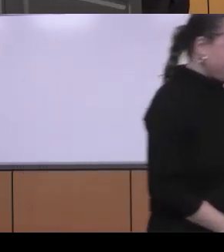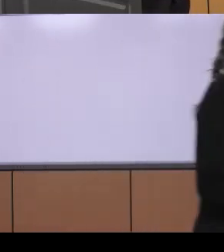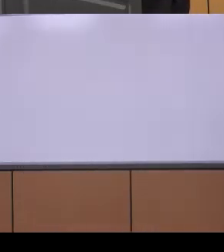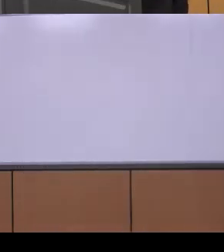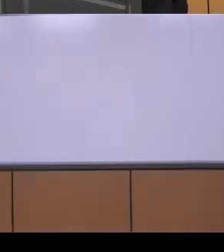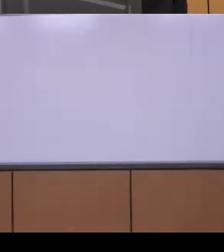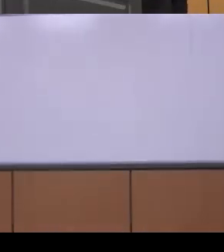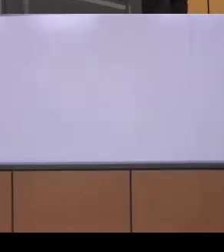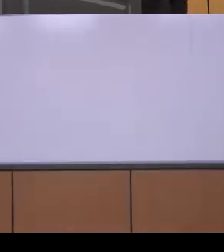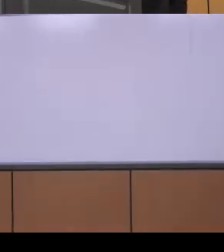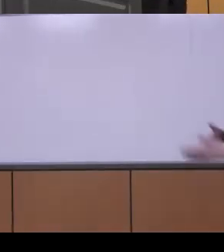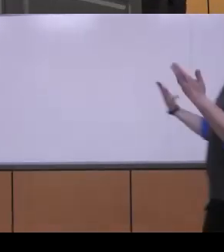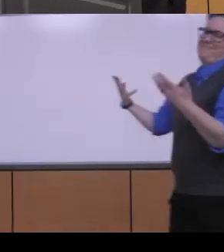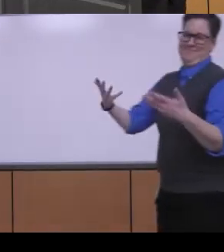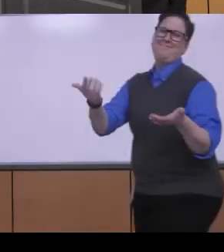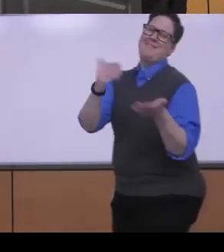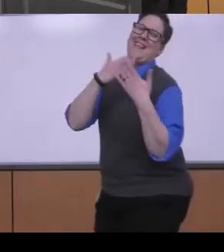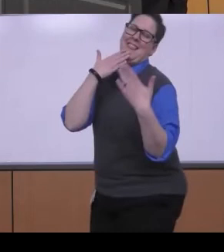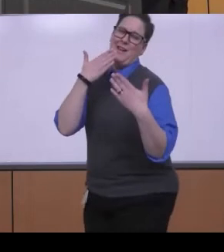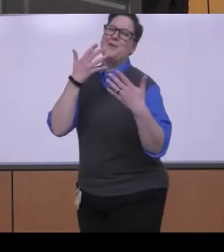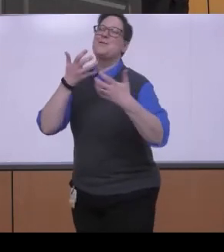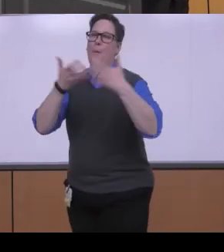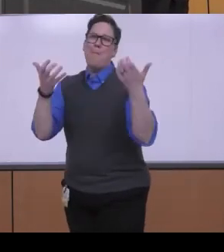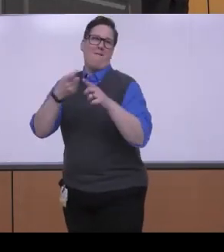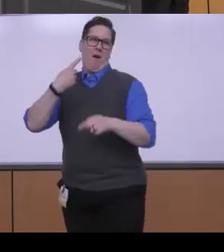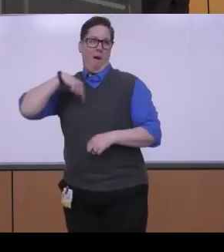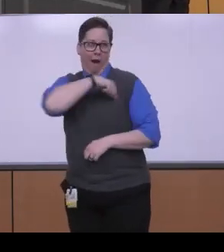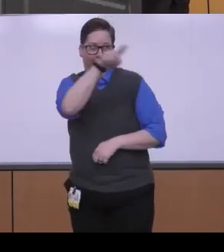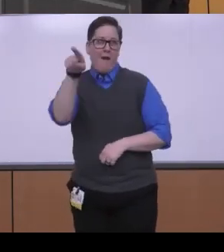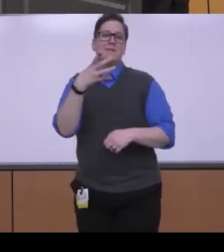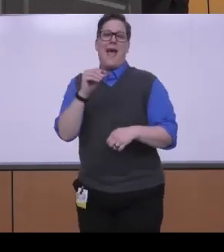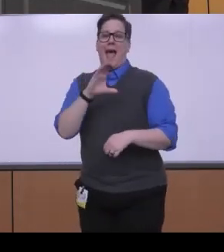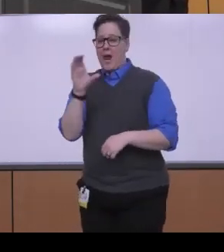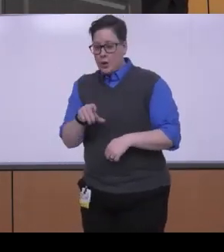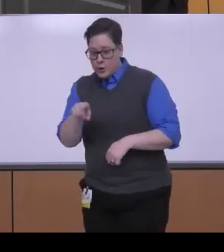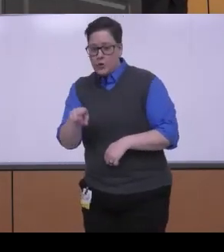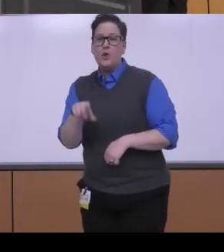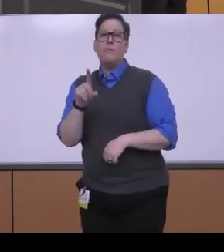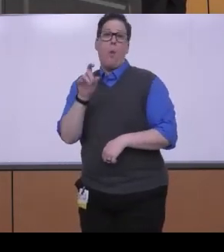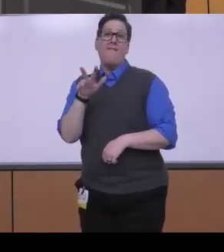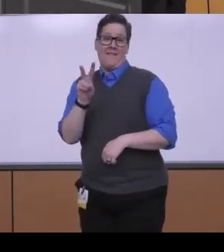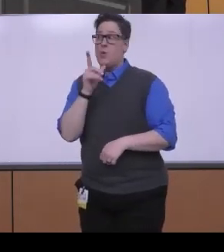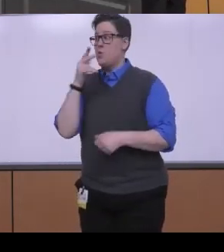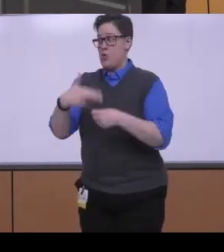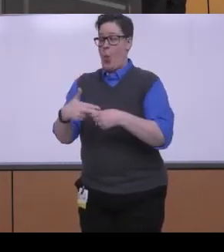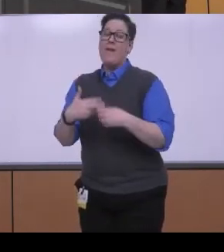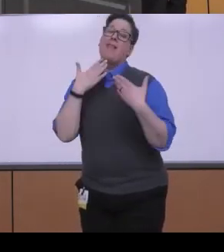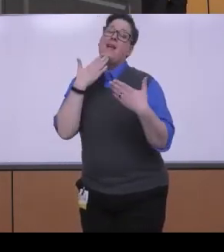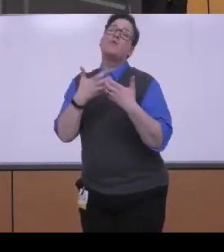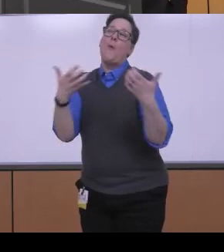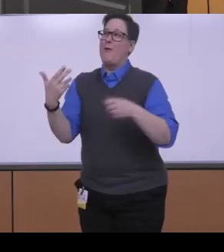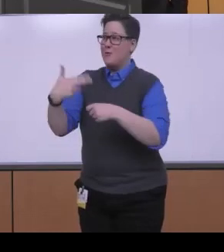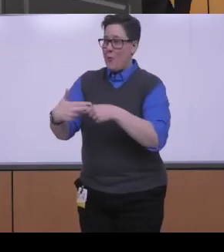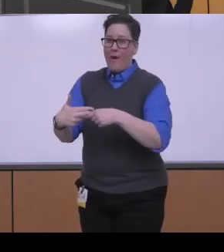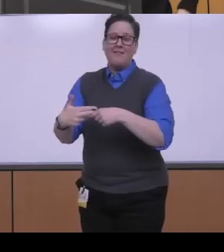Well, Dr. Raz, thank you so much on behalf of all of us here in the room and the 102 people who joined in online. Thank you so much for joining